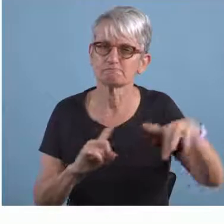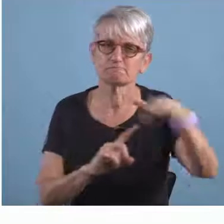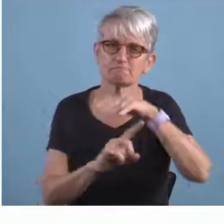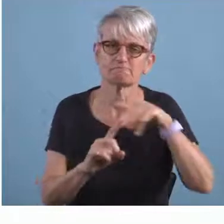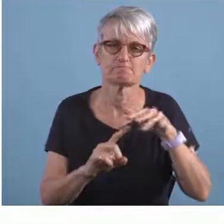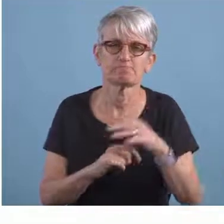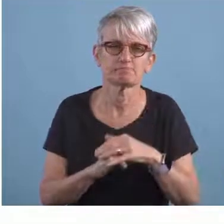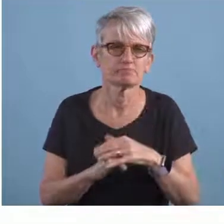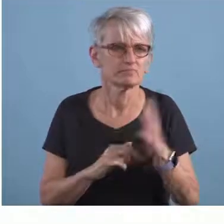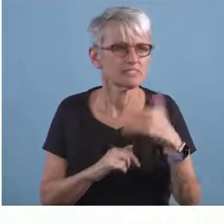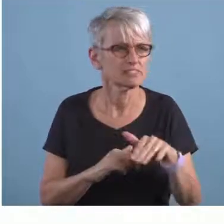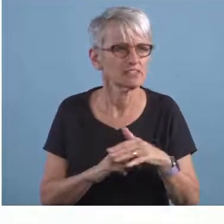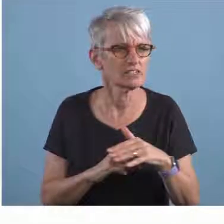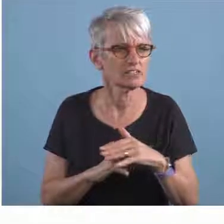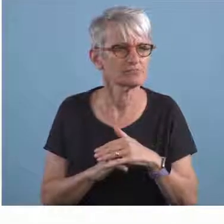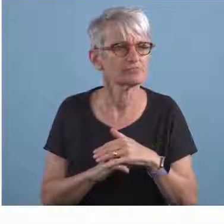next slide.